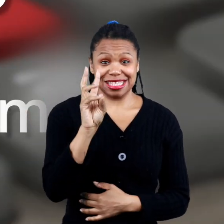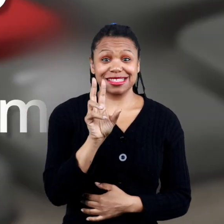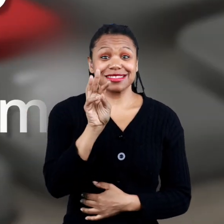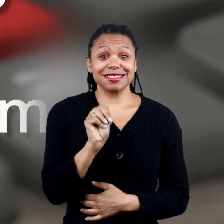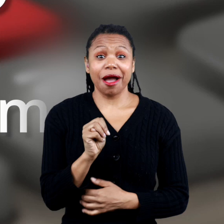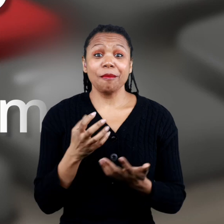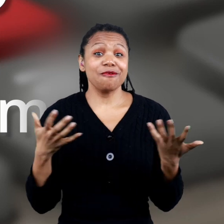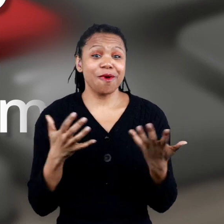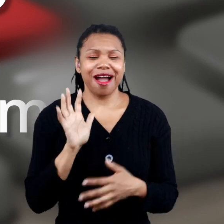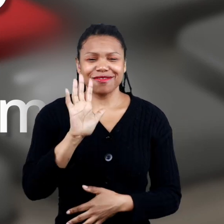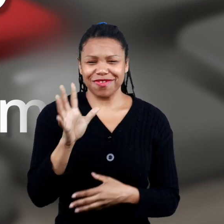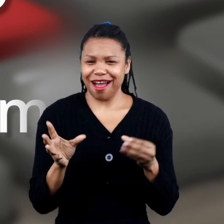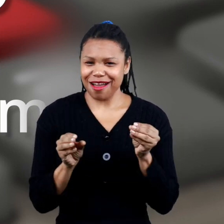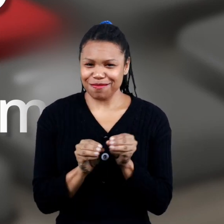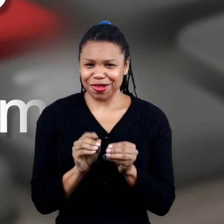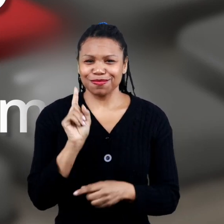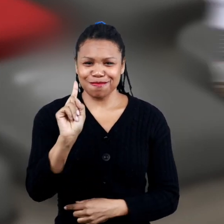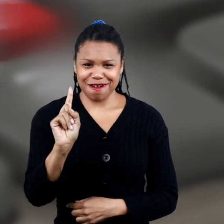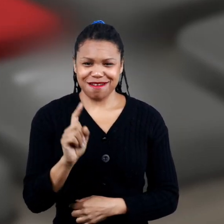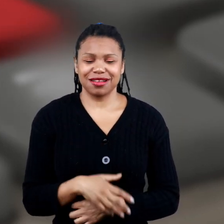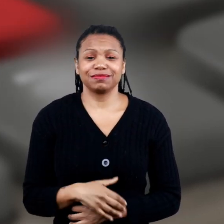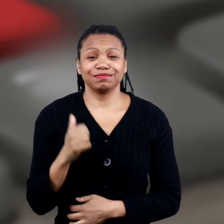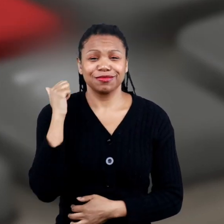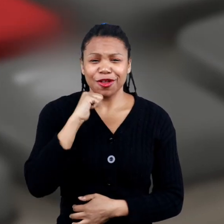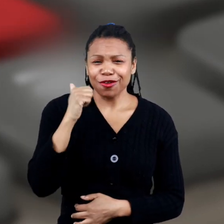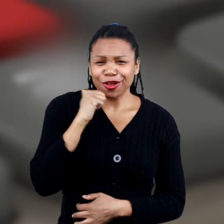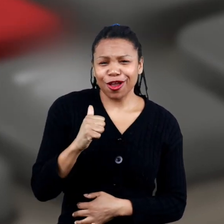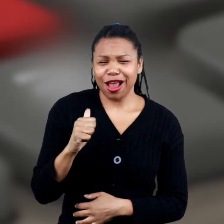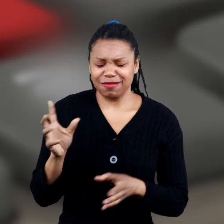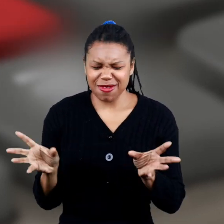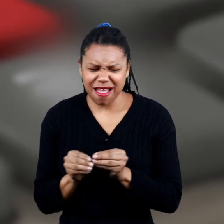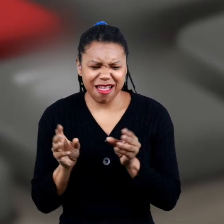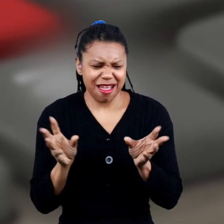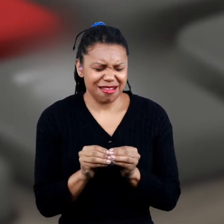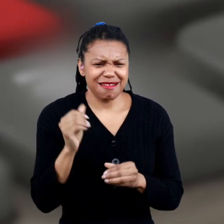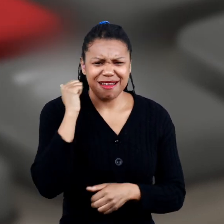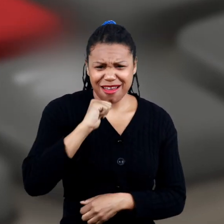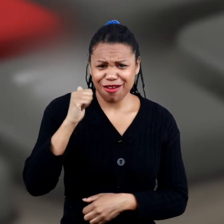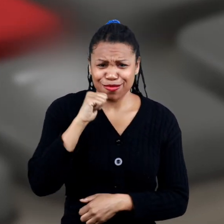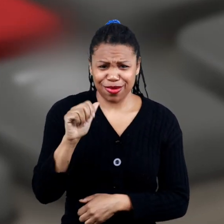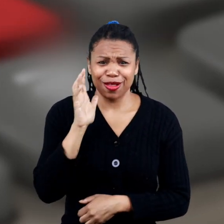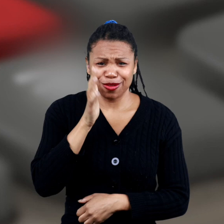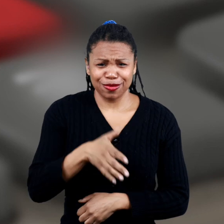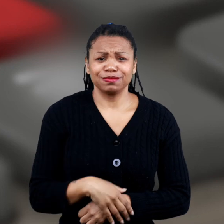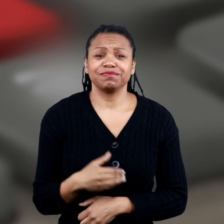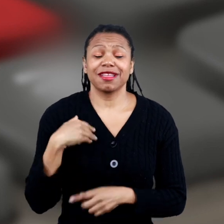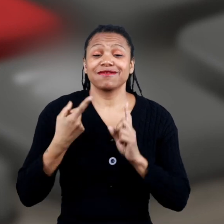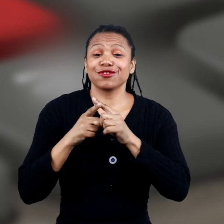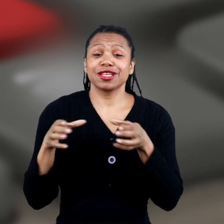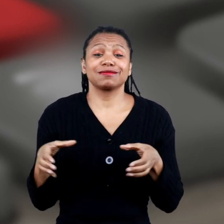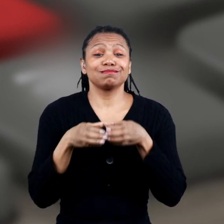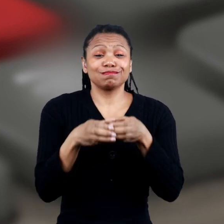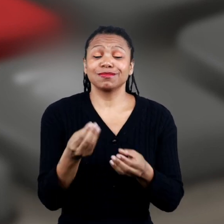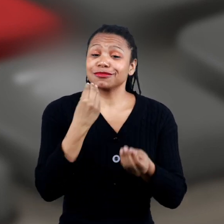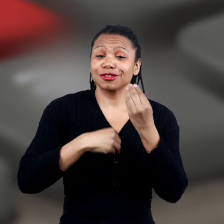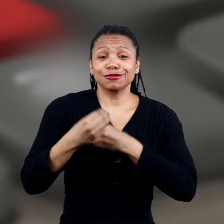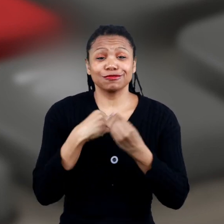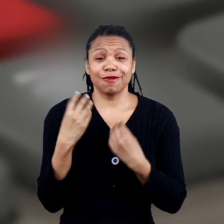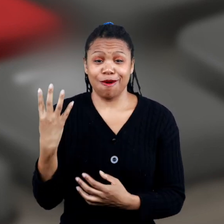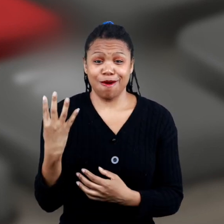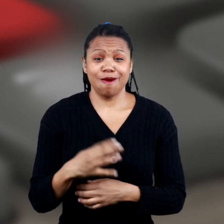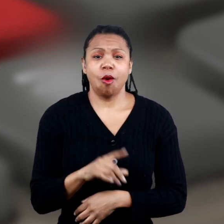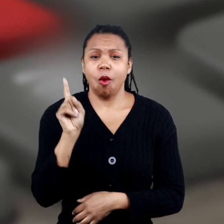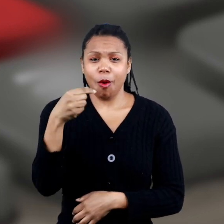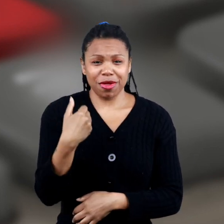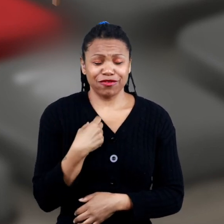Six is the sum of five and one. Throughout your day, you add things together. Let's say you have four friends